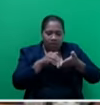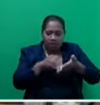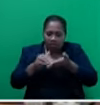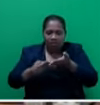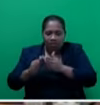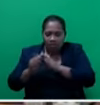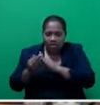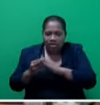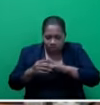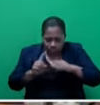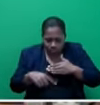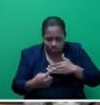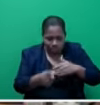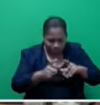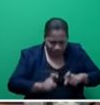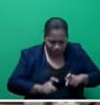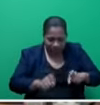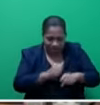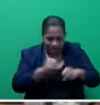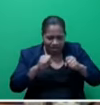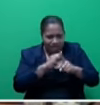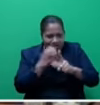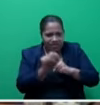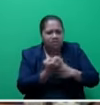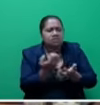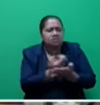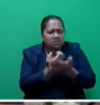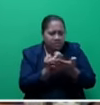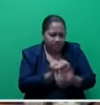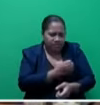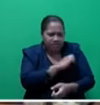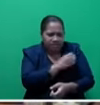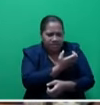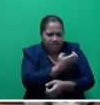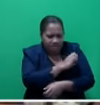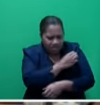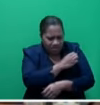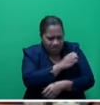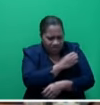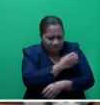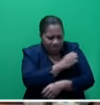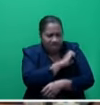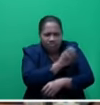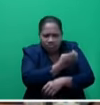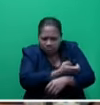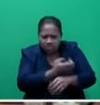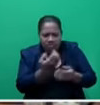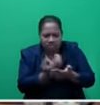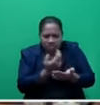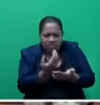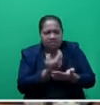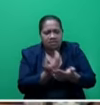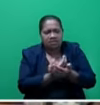Fiji for our future generations, save energy, reduce the amount of waste that will need to be sent to our landfill or to ban,